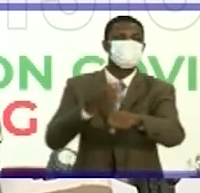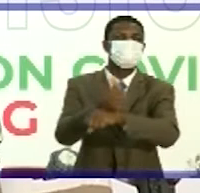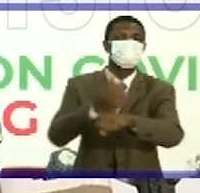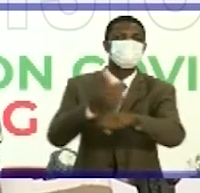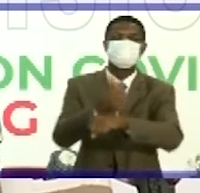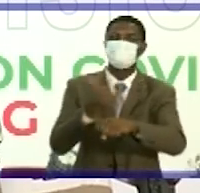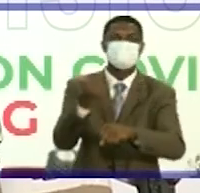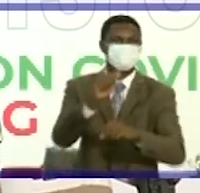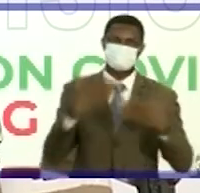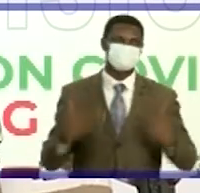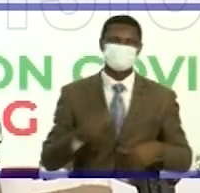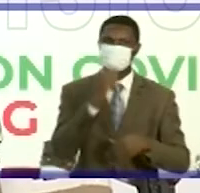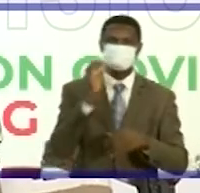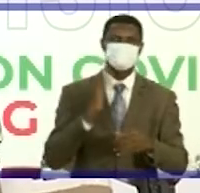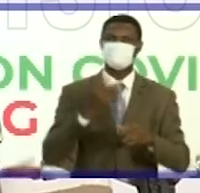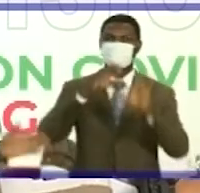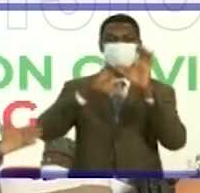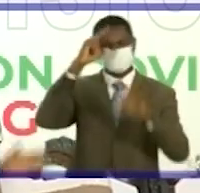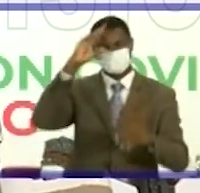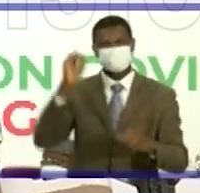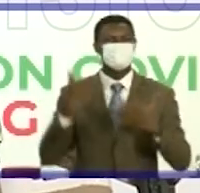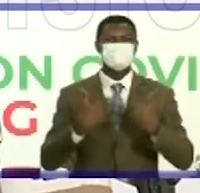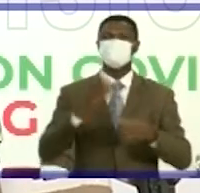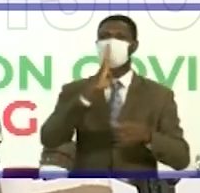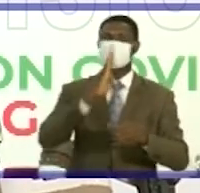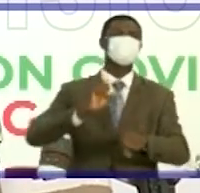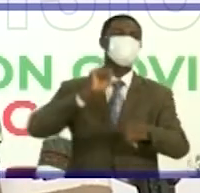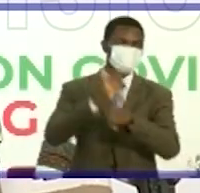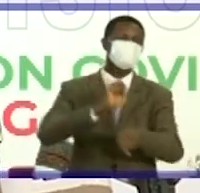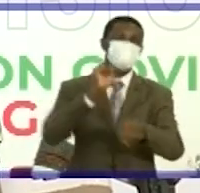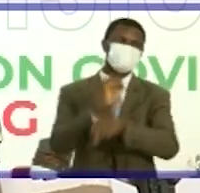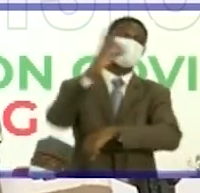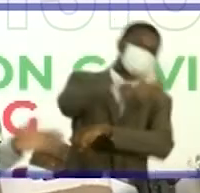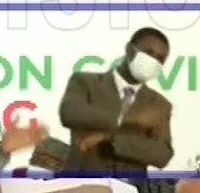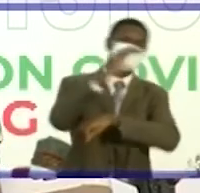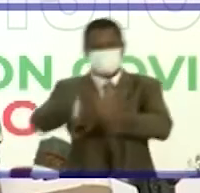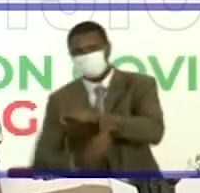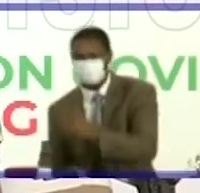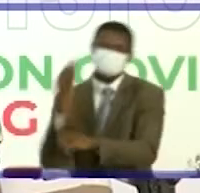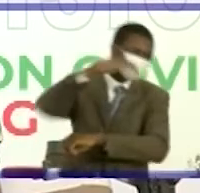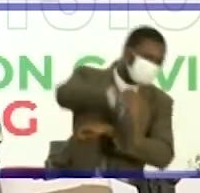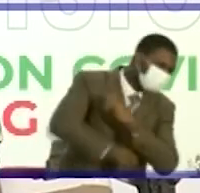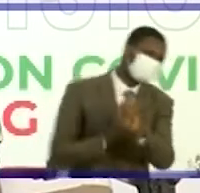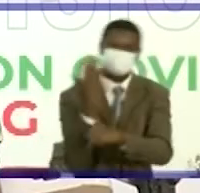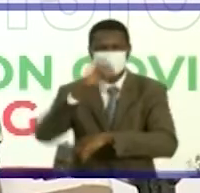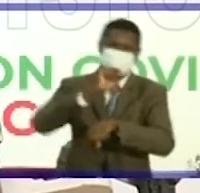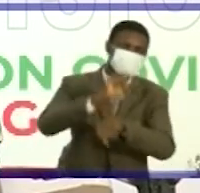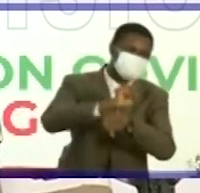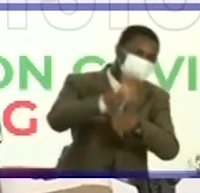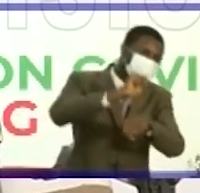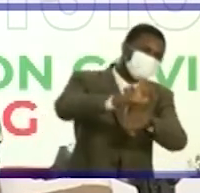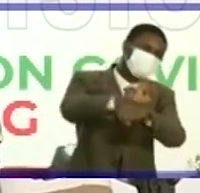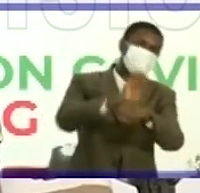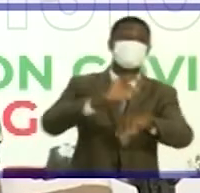chairman, please kindly. He's been spending all of his hours, all of his man hours on